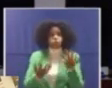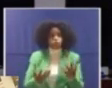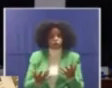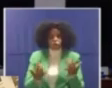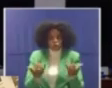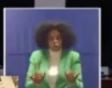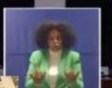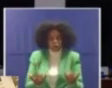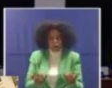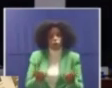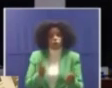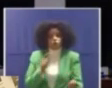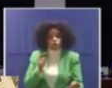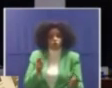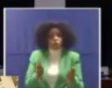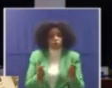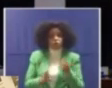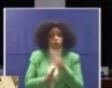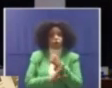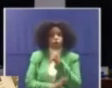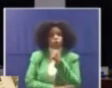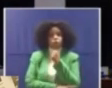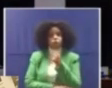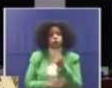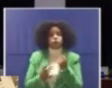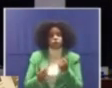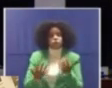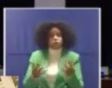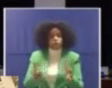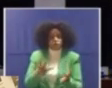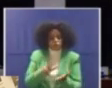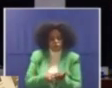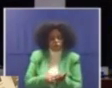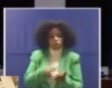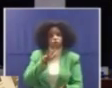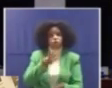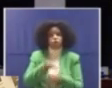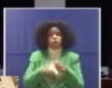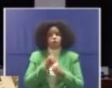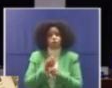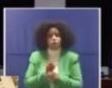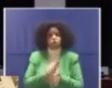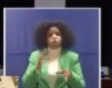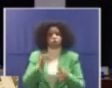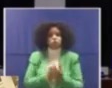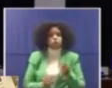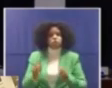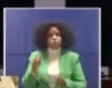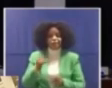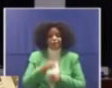constitution adopted during the independence in 2011. The country